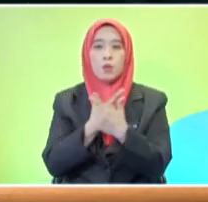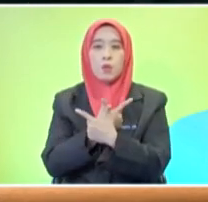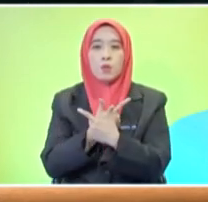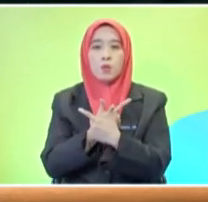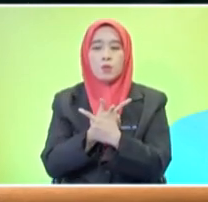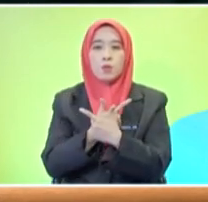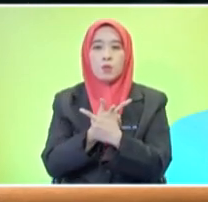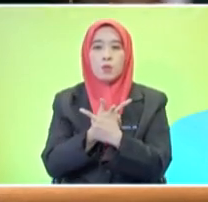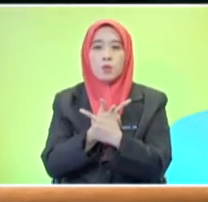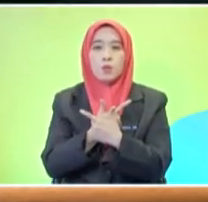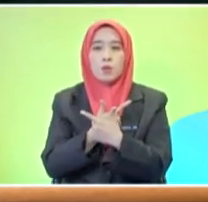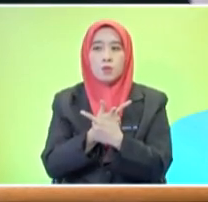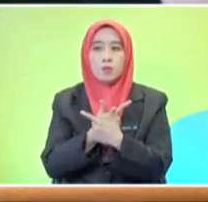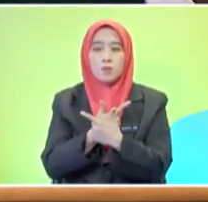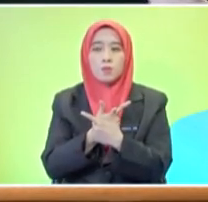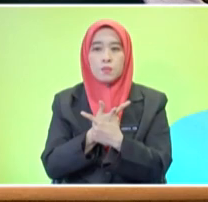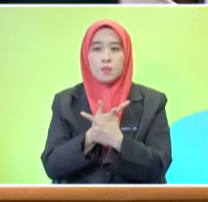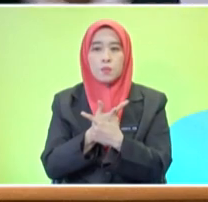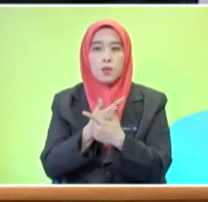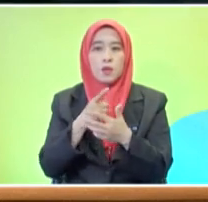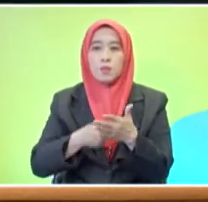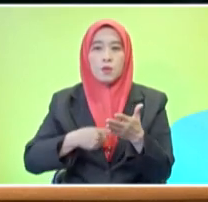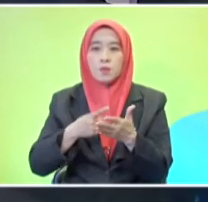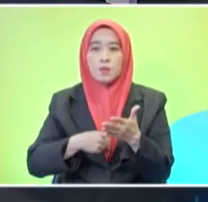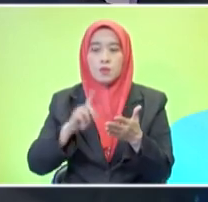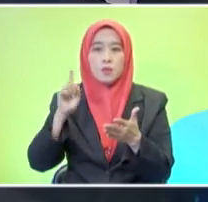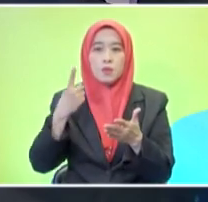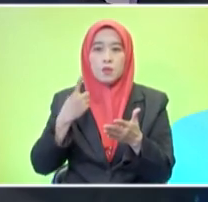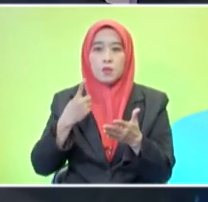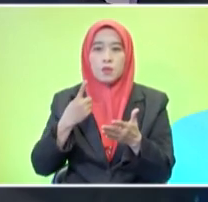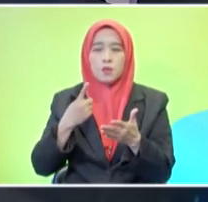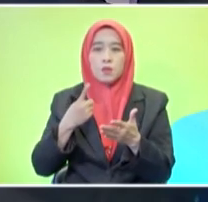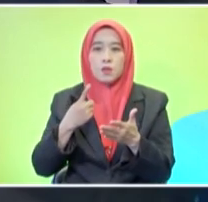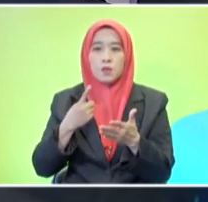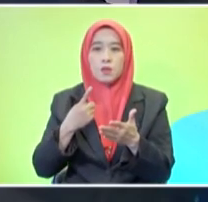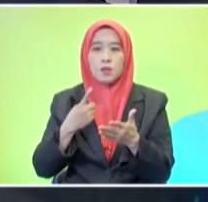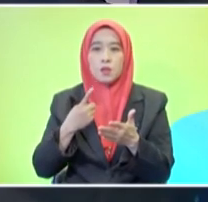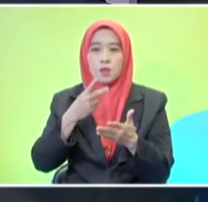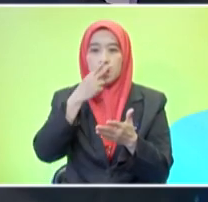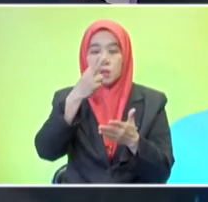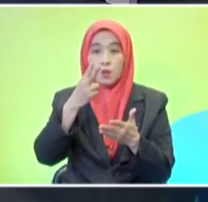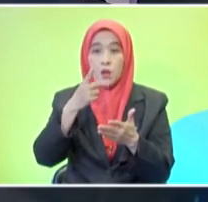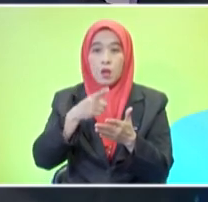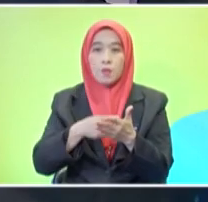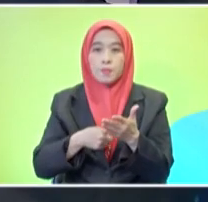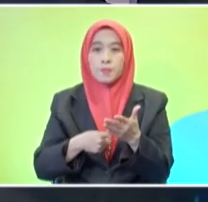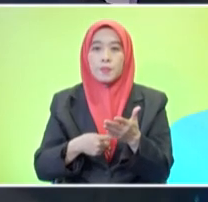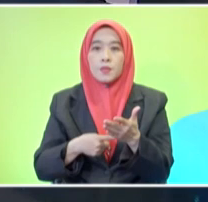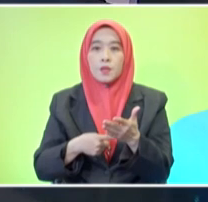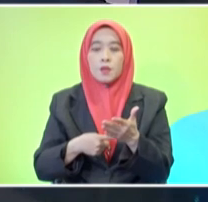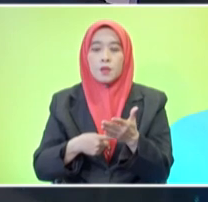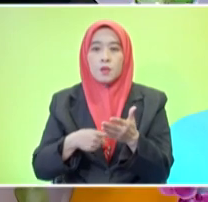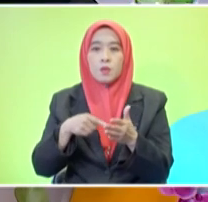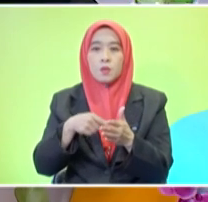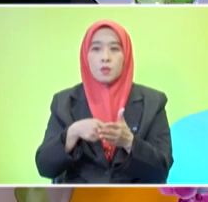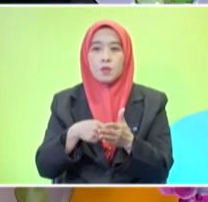comfortable zone. Yes, comfort zone. Mm-hmm. Whatever. You know? Okay. Okay, so that is the reason why this one, the one that